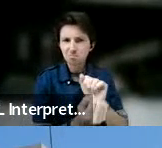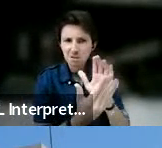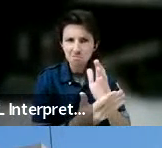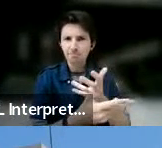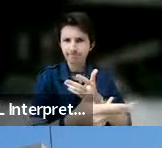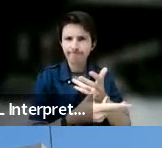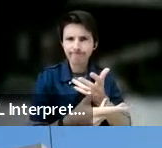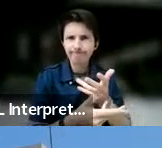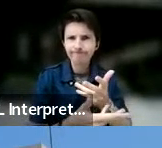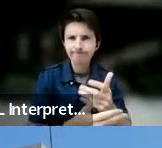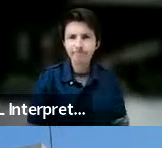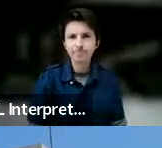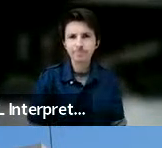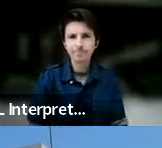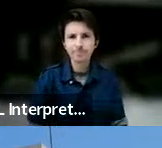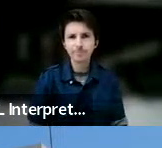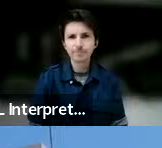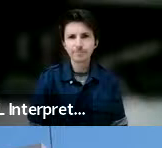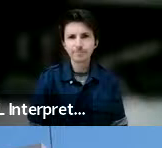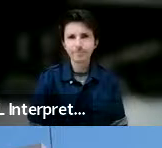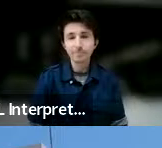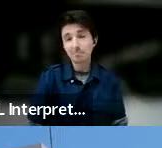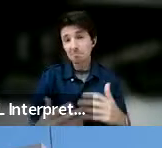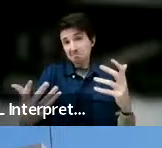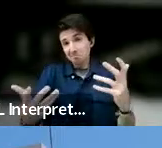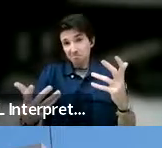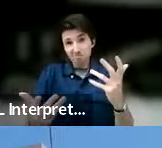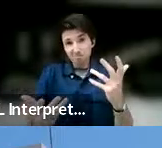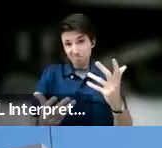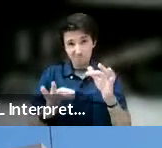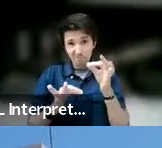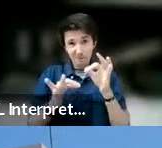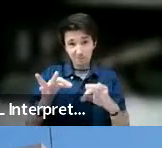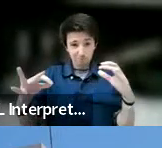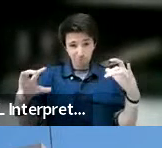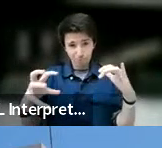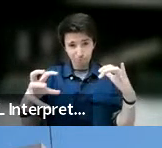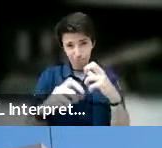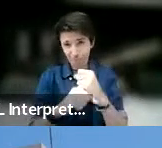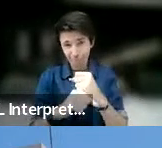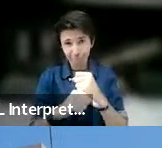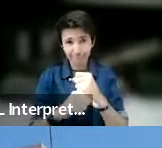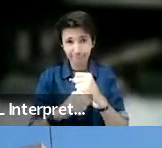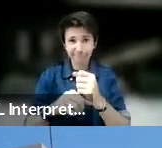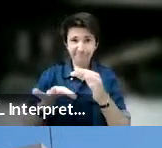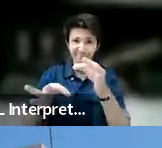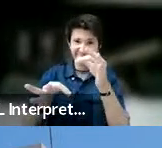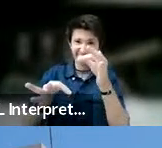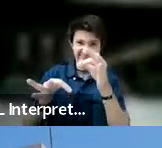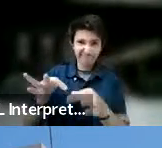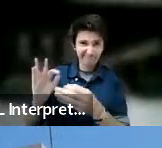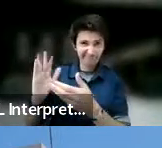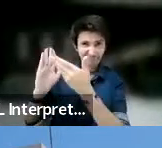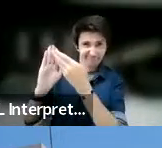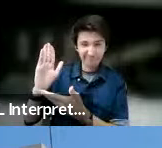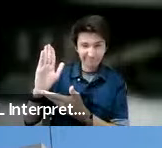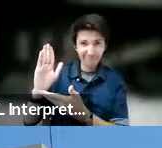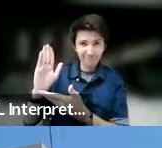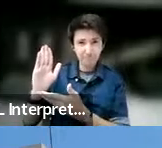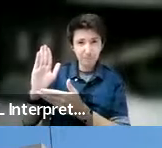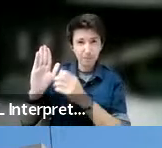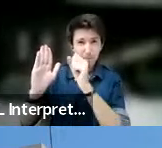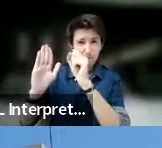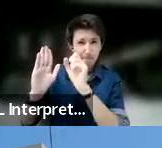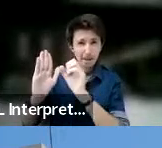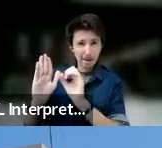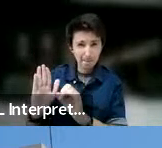That concludes our presentation about wardrobe and allowances for background actors employed under the TV